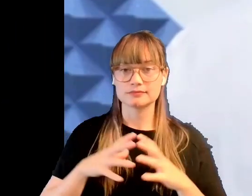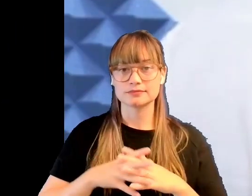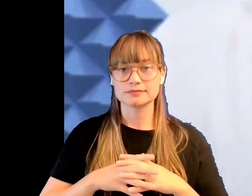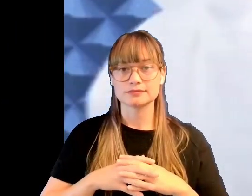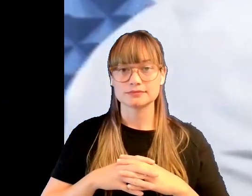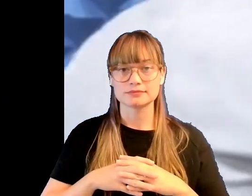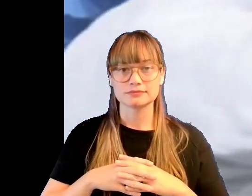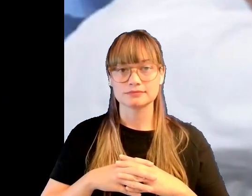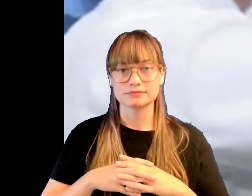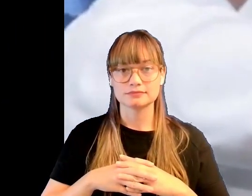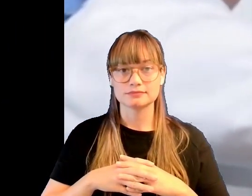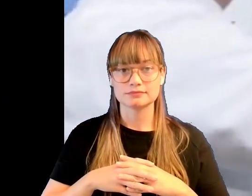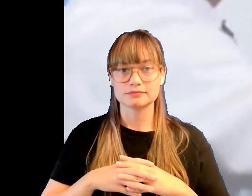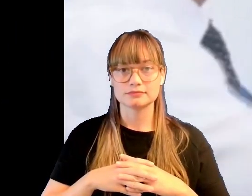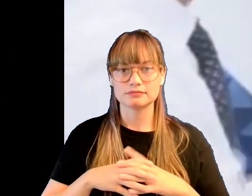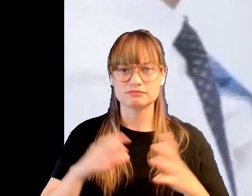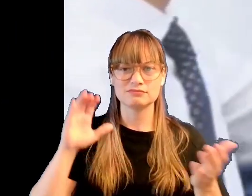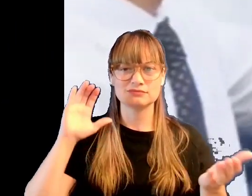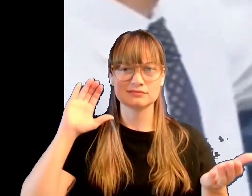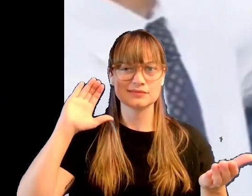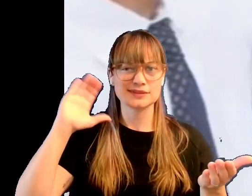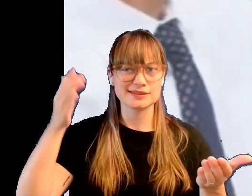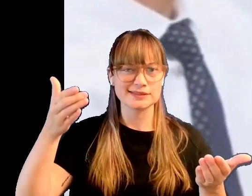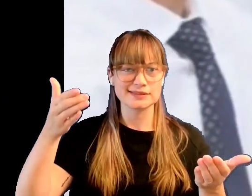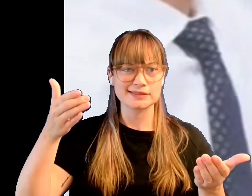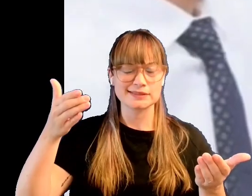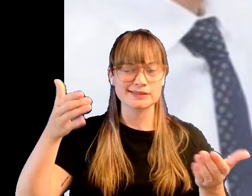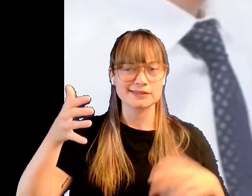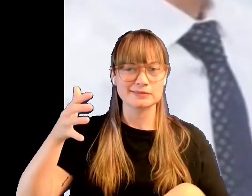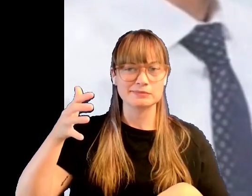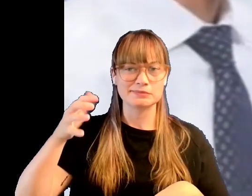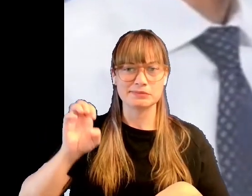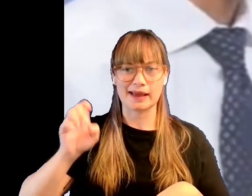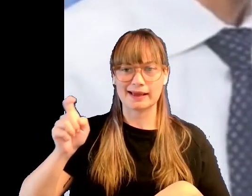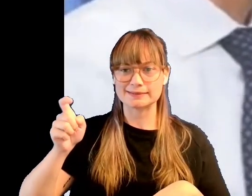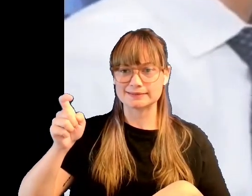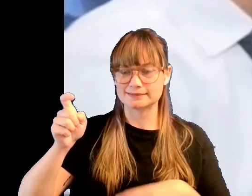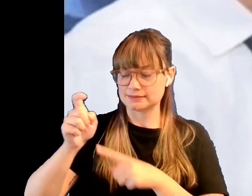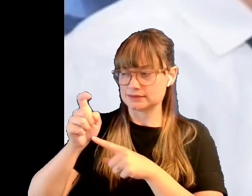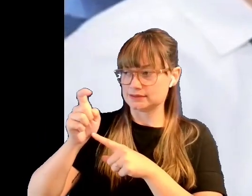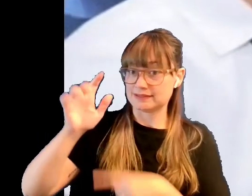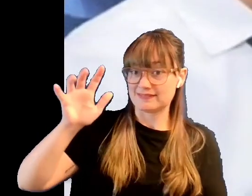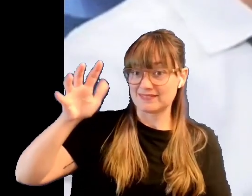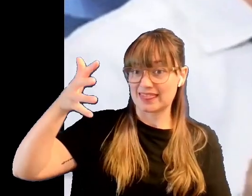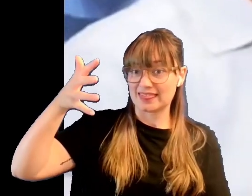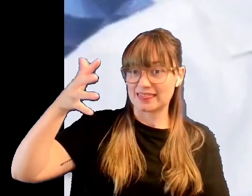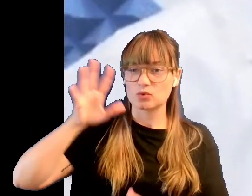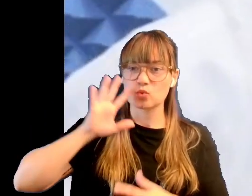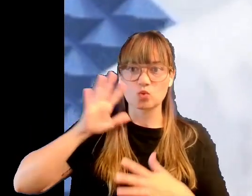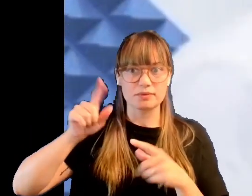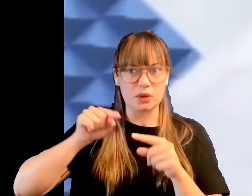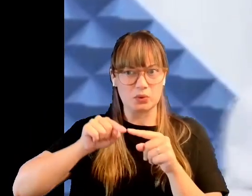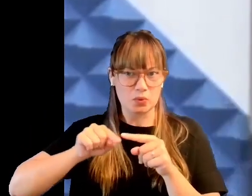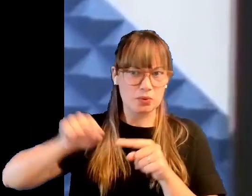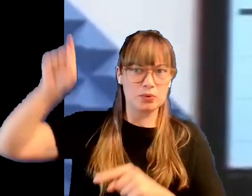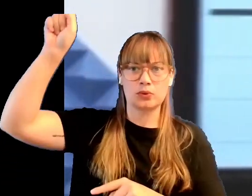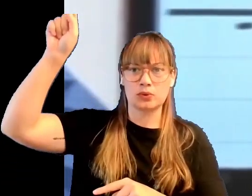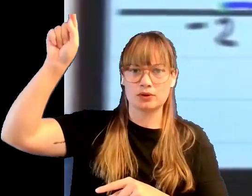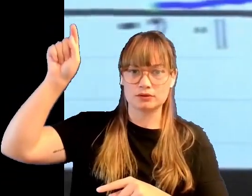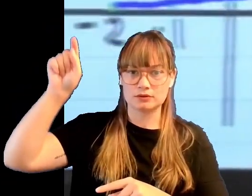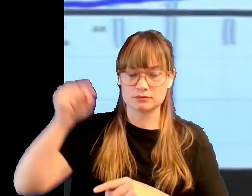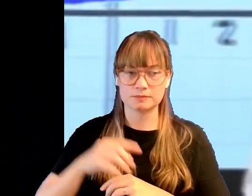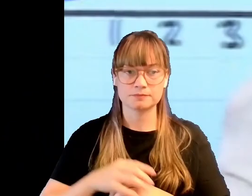it seems like the next value is going to be really high off the graph. Let's confirm that that's